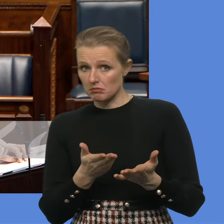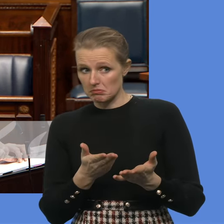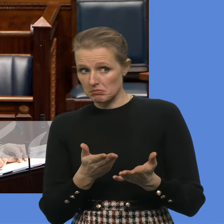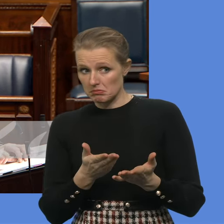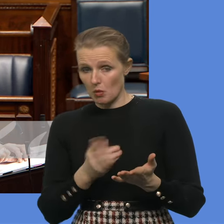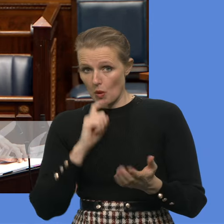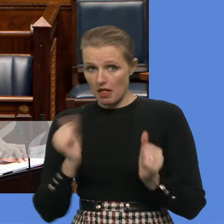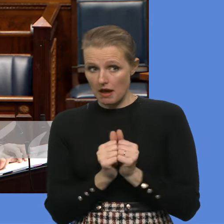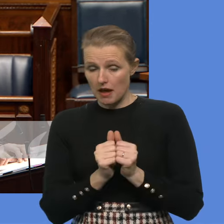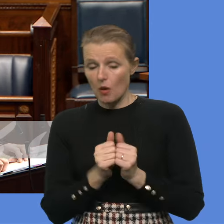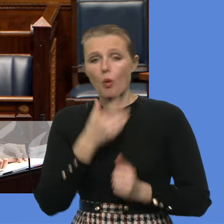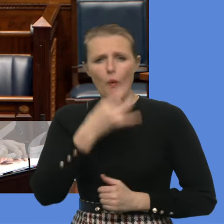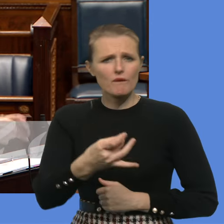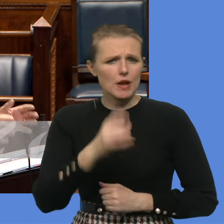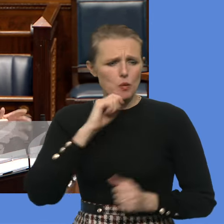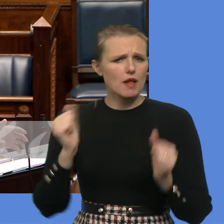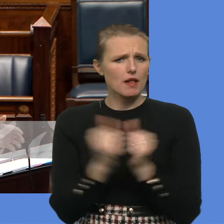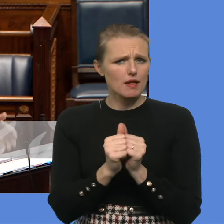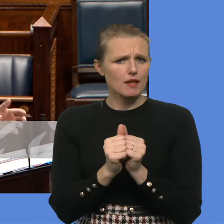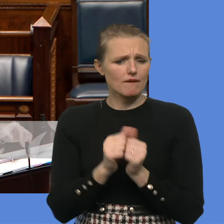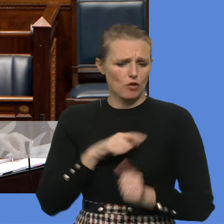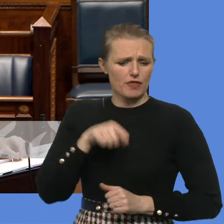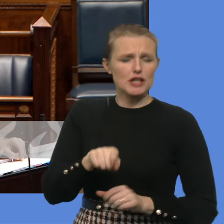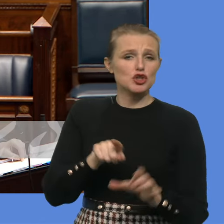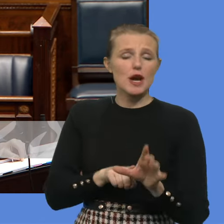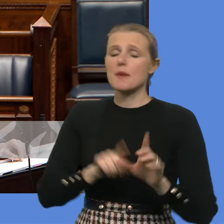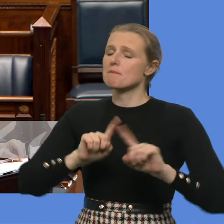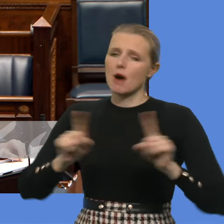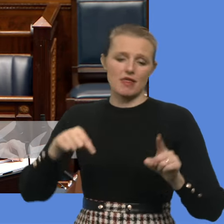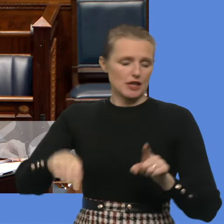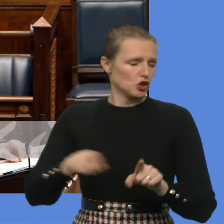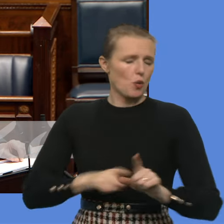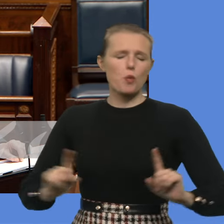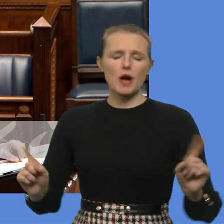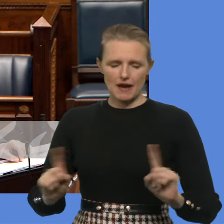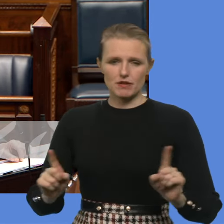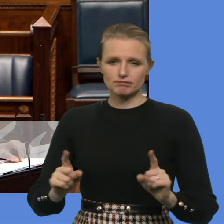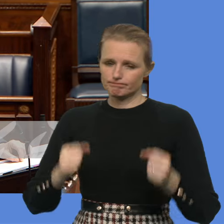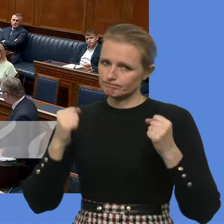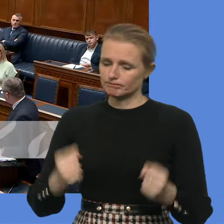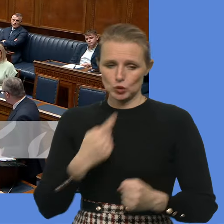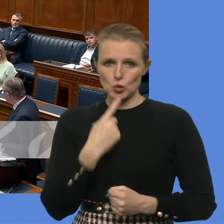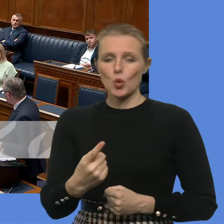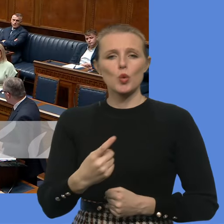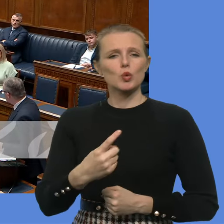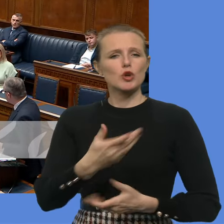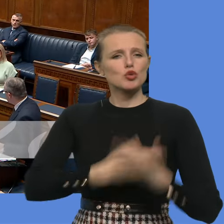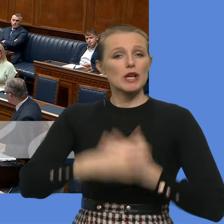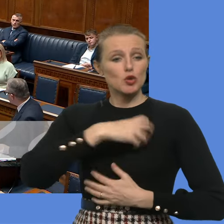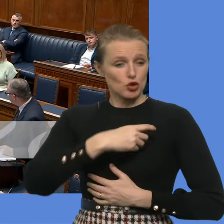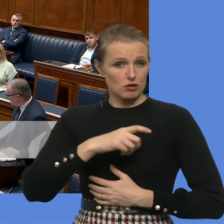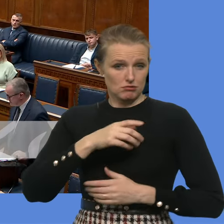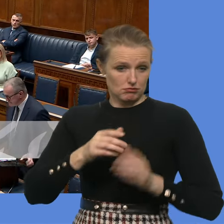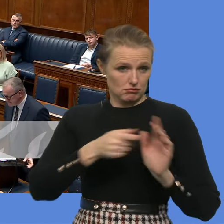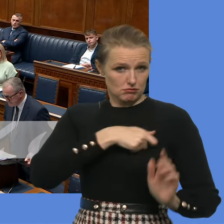But nonetheless, regardless of what happens in terms of this year, my objective for further years, I've made it very clear to the unions that represent the further education